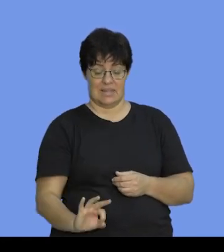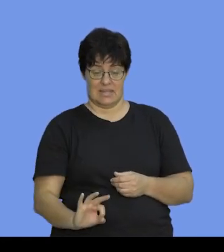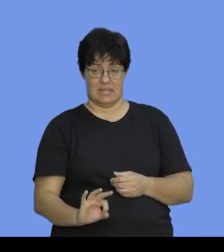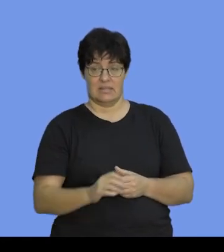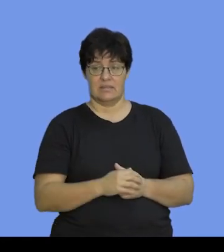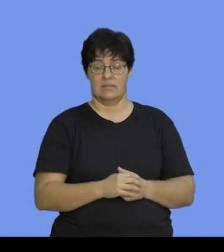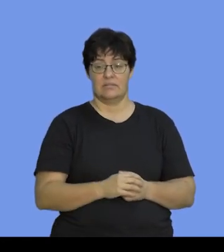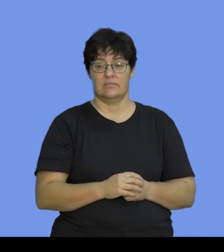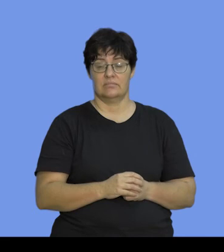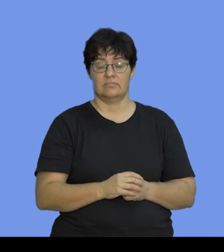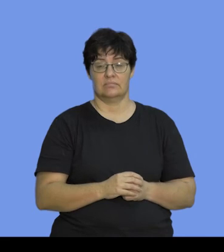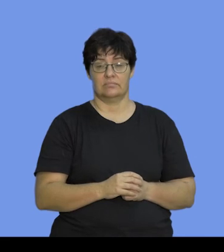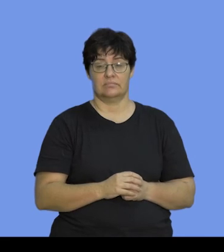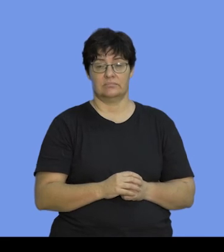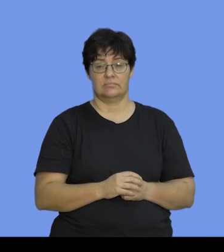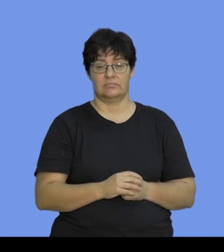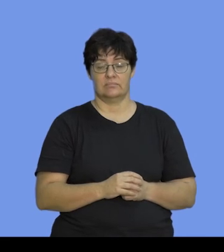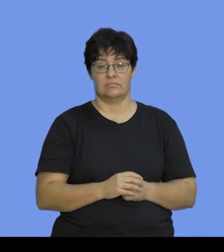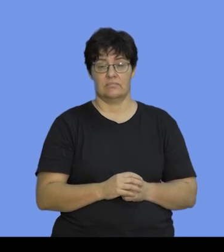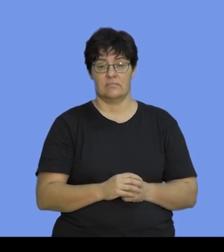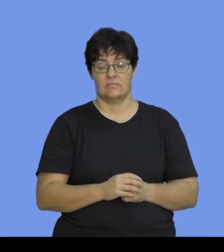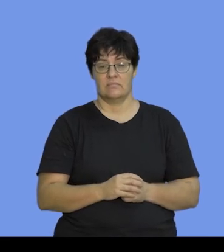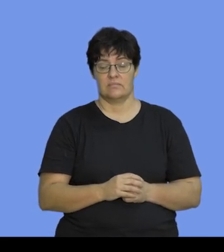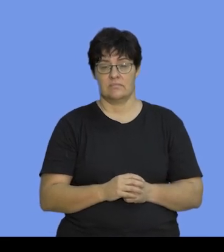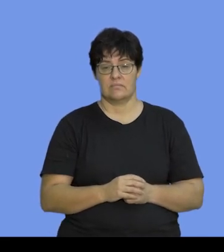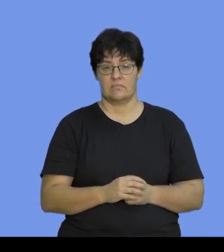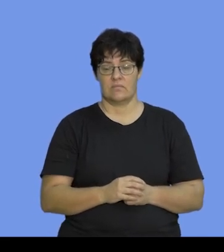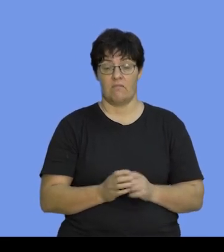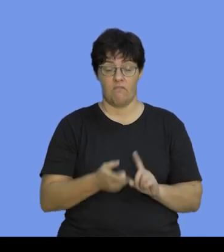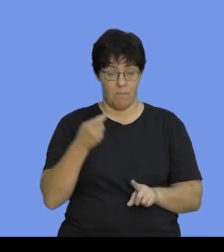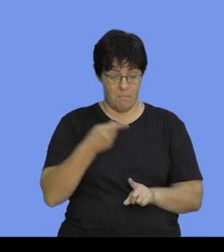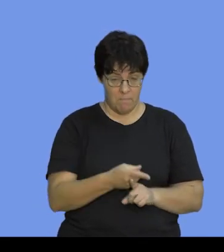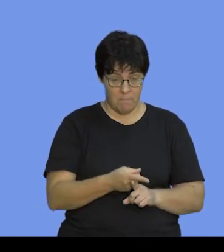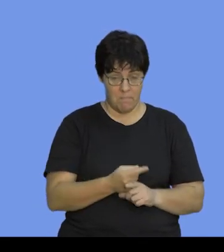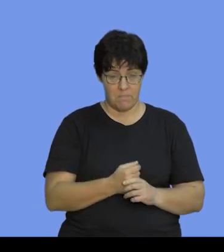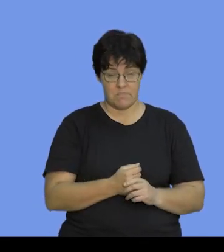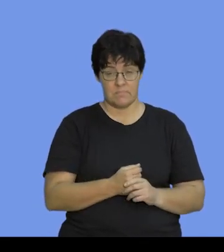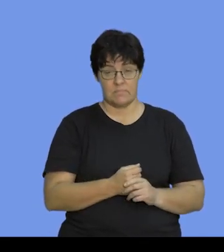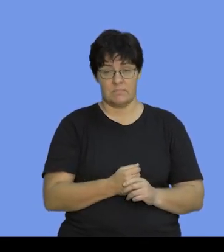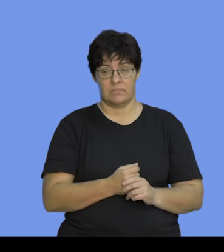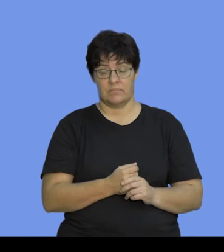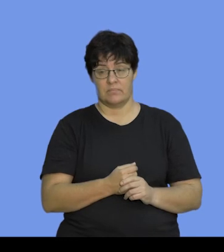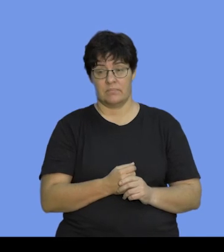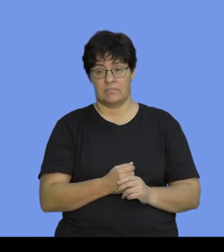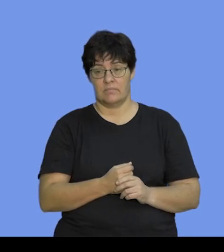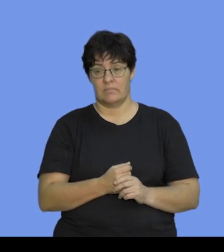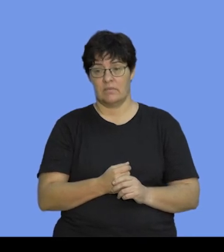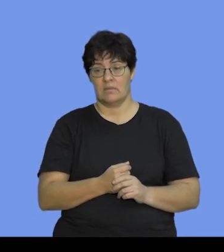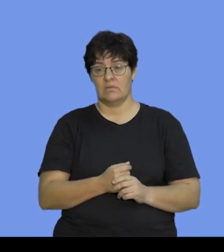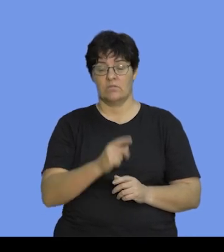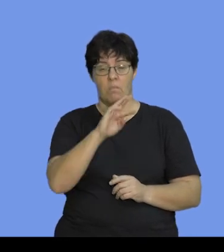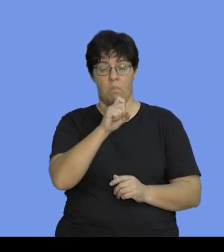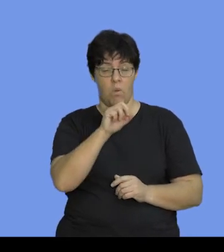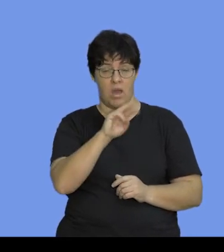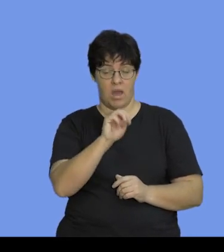AlCl3, right? Okay, so we can also then from this moment also already determine the